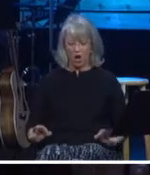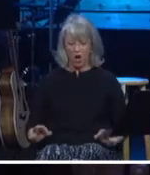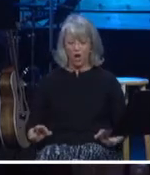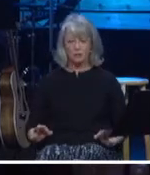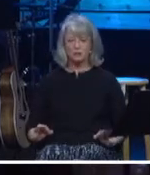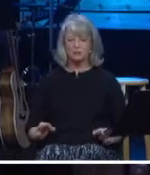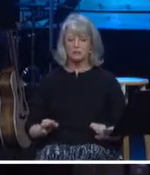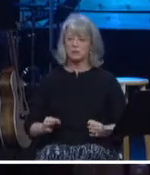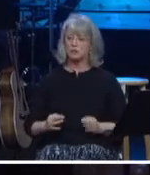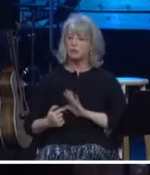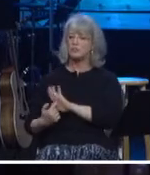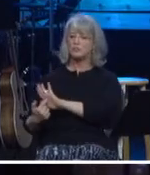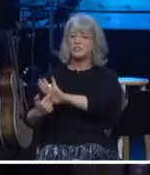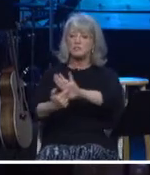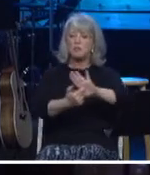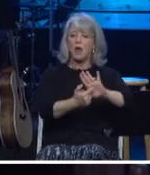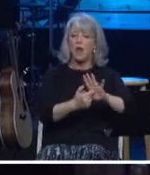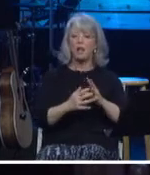they are.